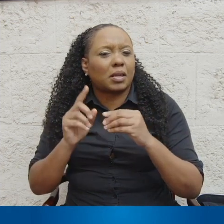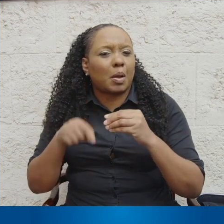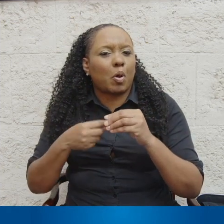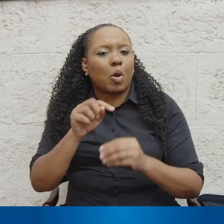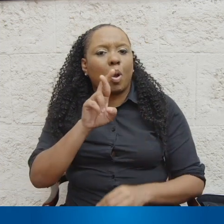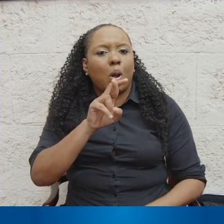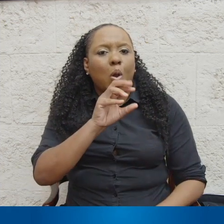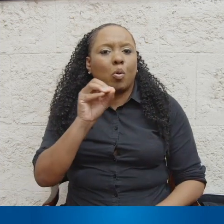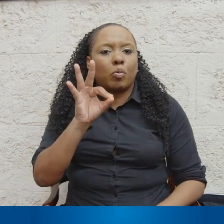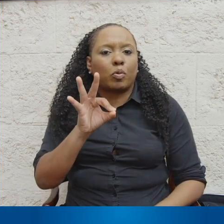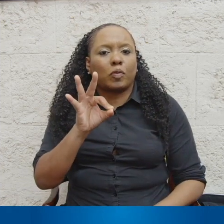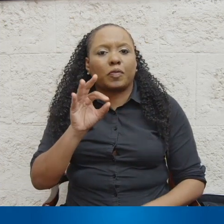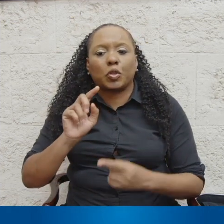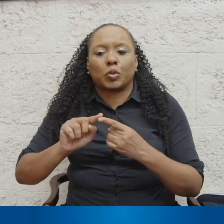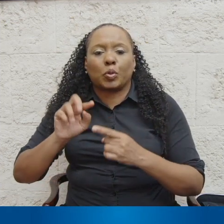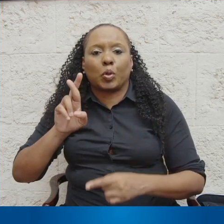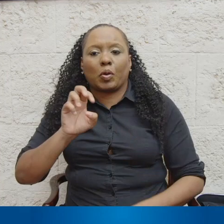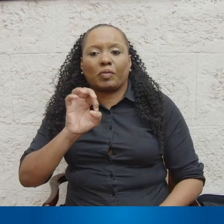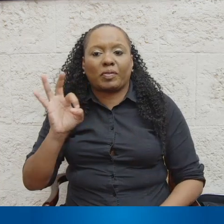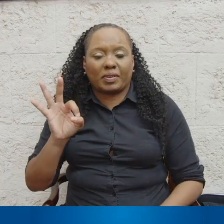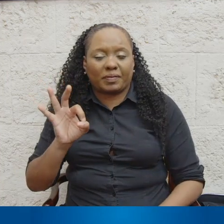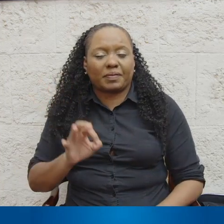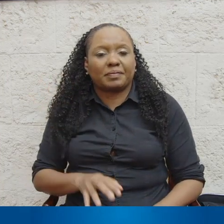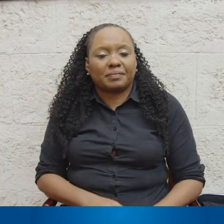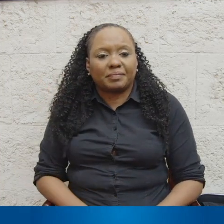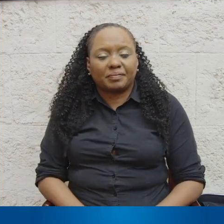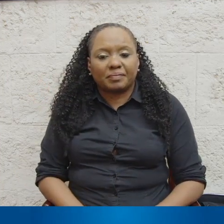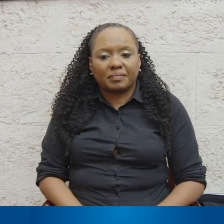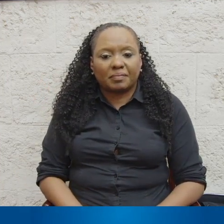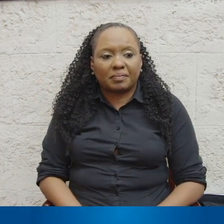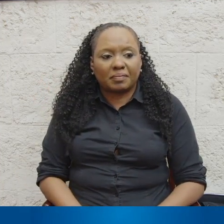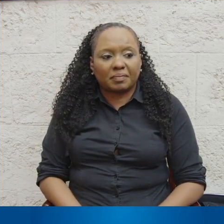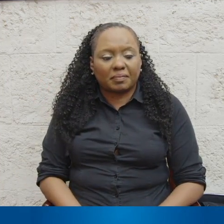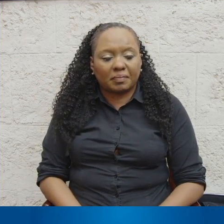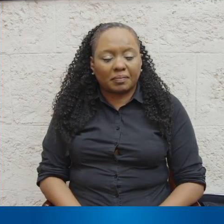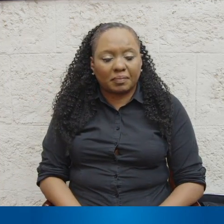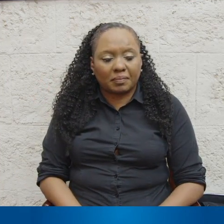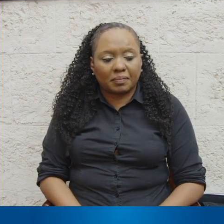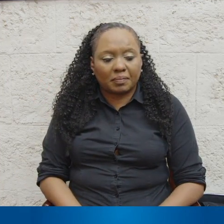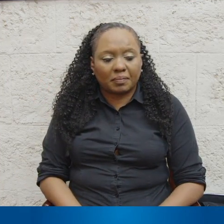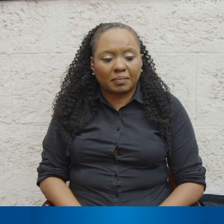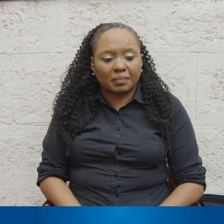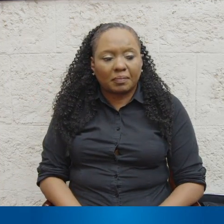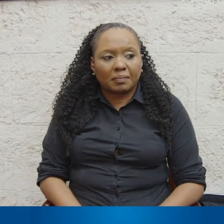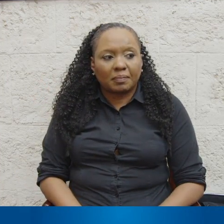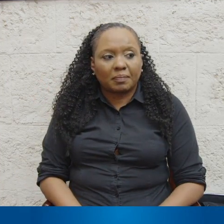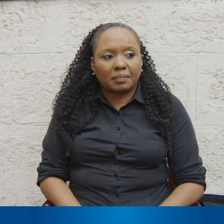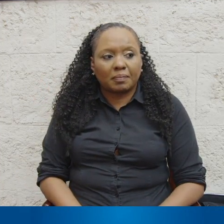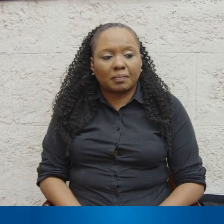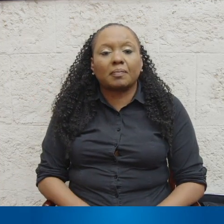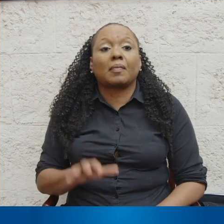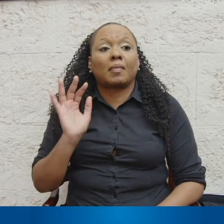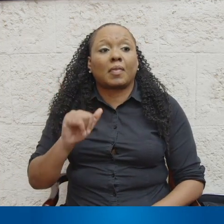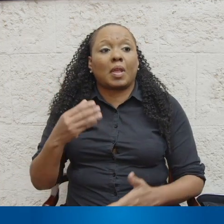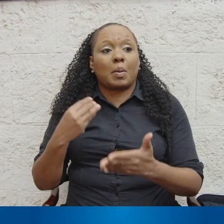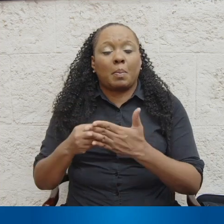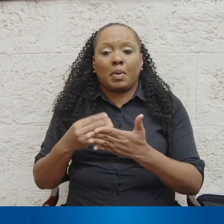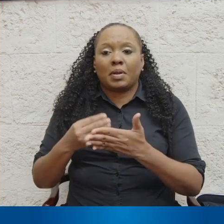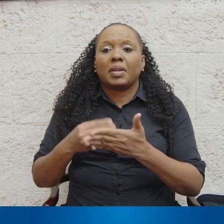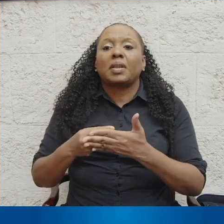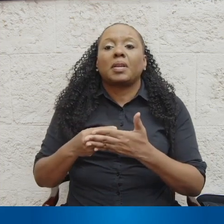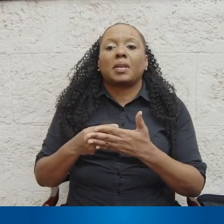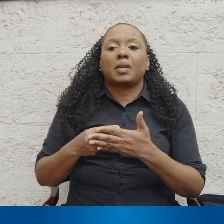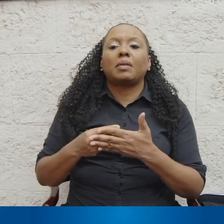areas I also cover. So first, as Minister Abrams indicated, it's a grant. It's a grant that we've gotten from